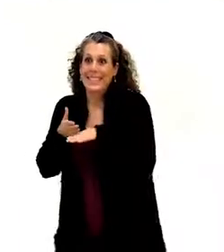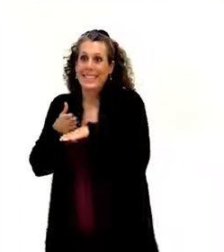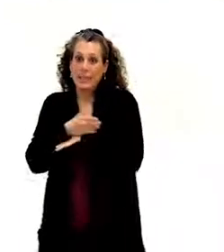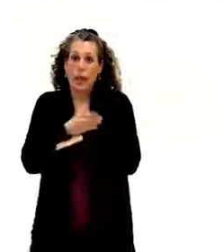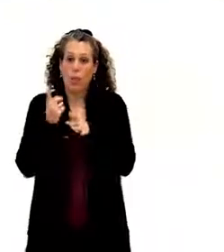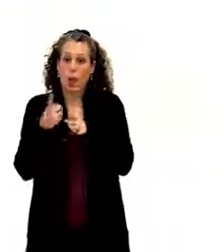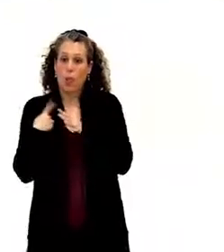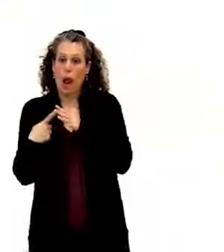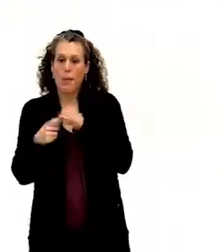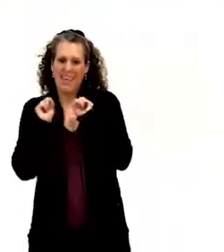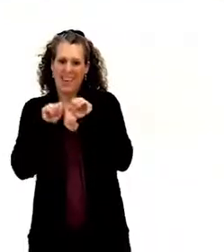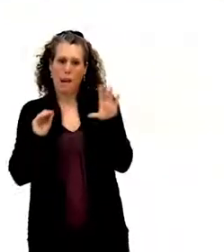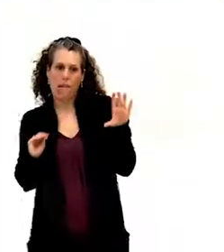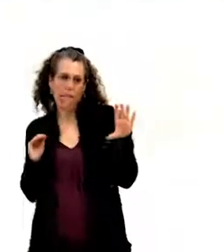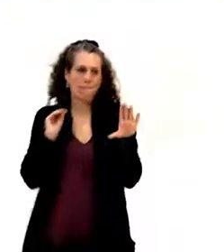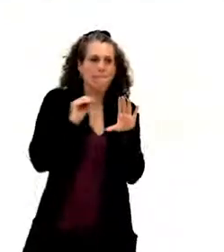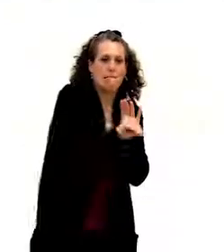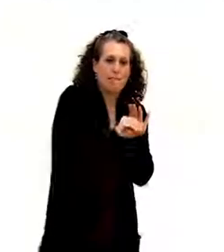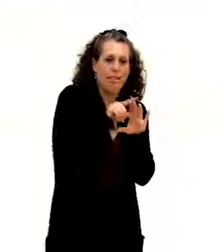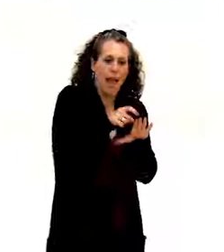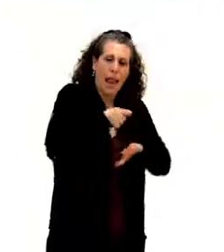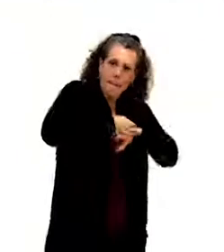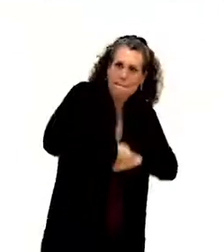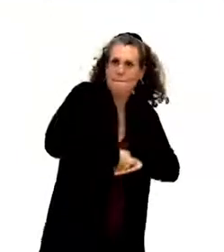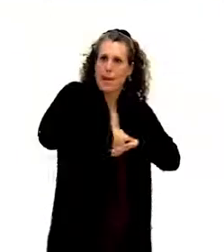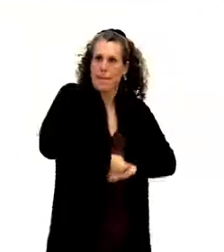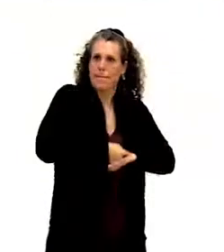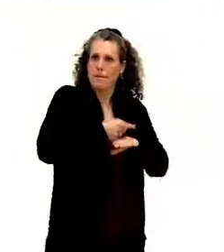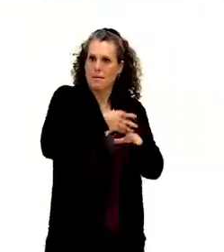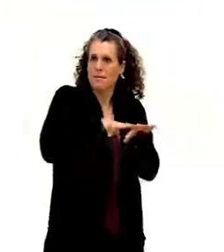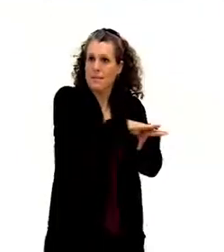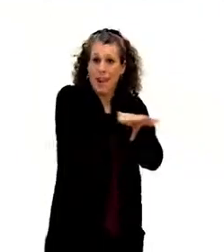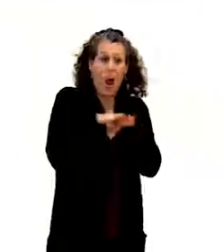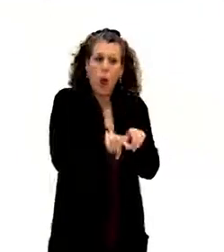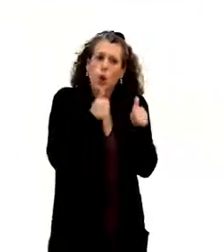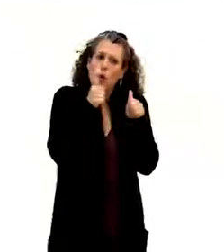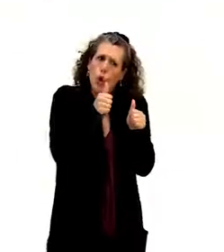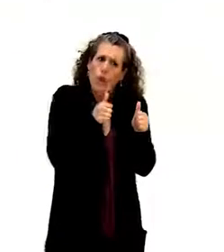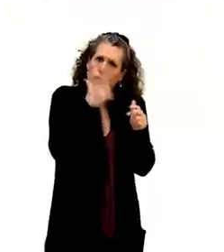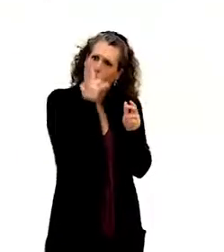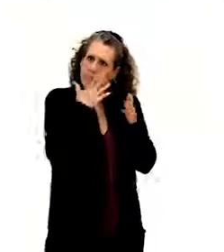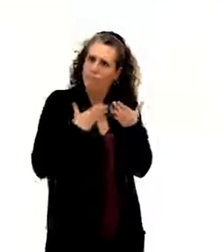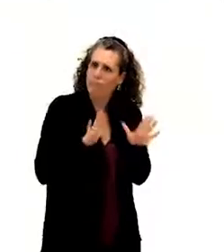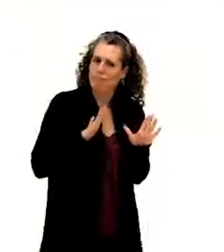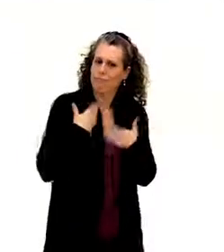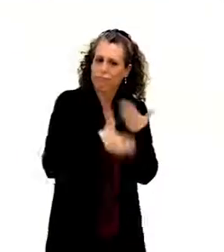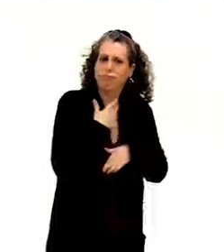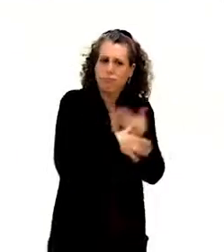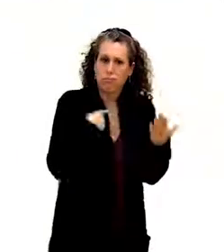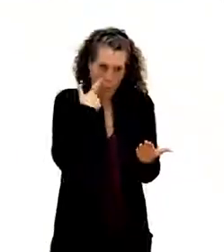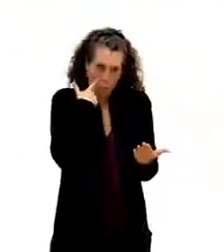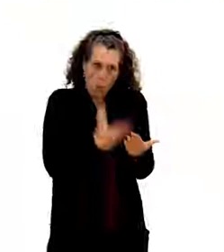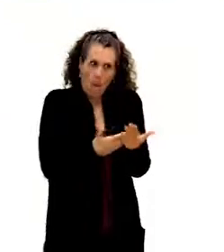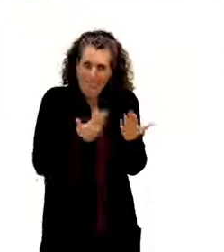the convention as a minimum standard. That's a good start. We have already proof that this is going to happen.